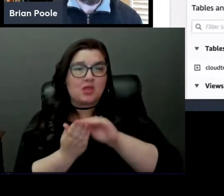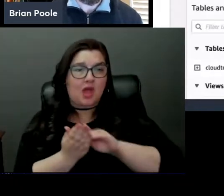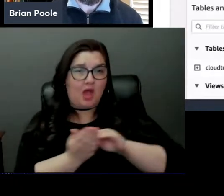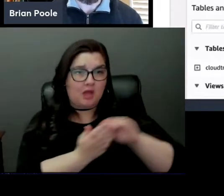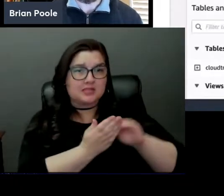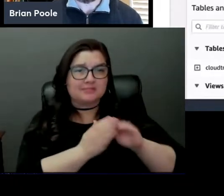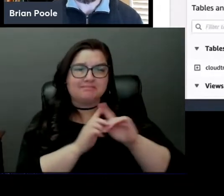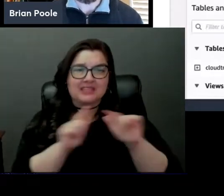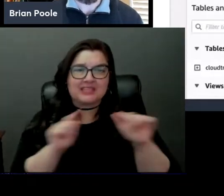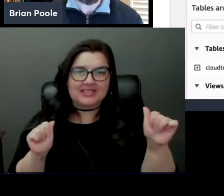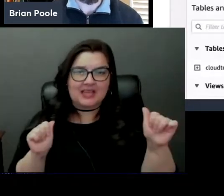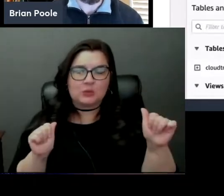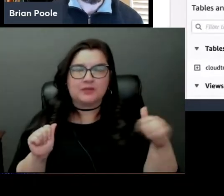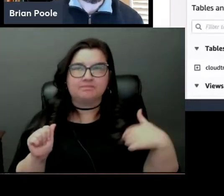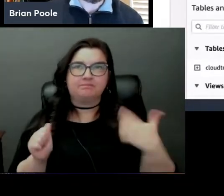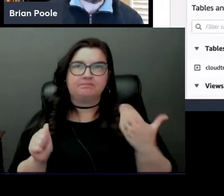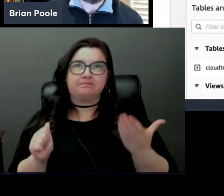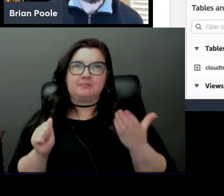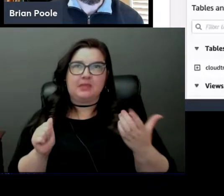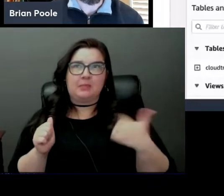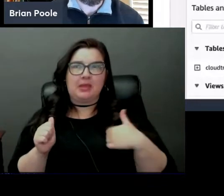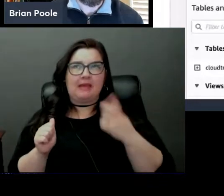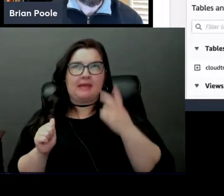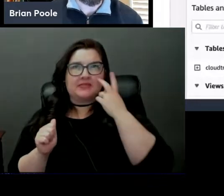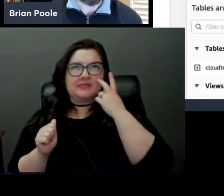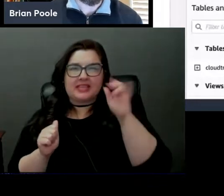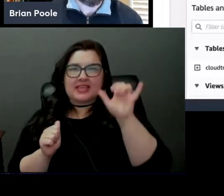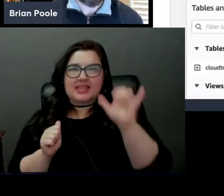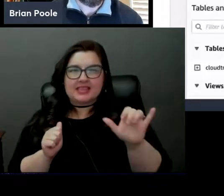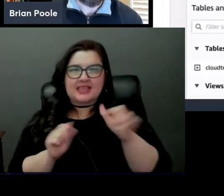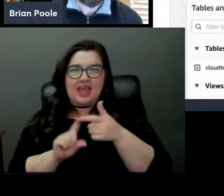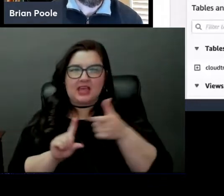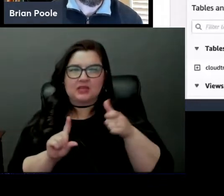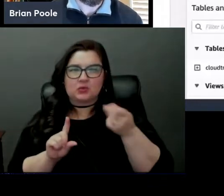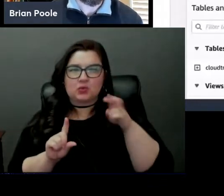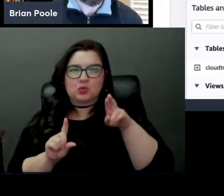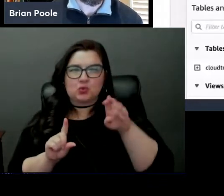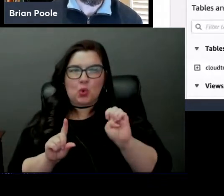know, have I seen this particular source IP address